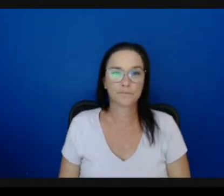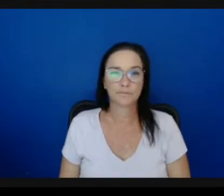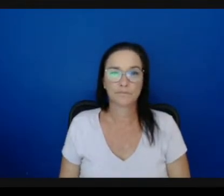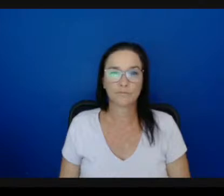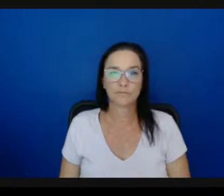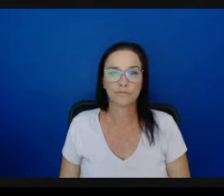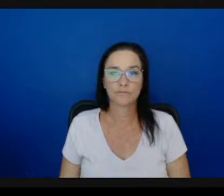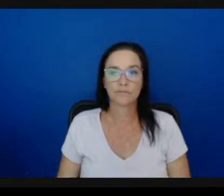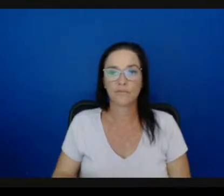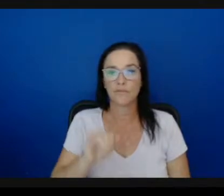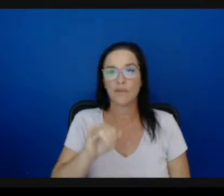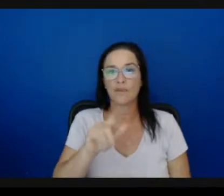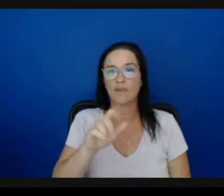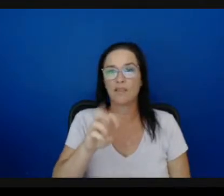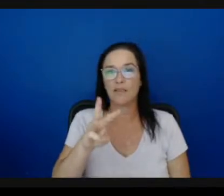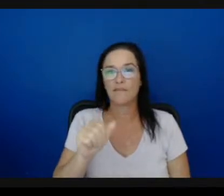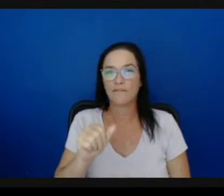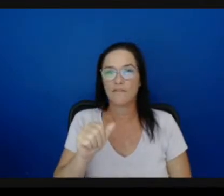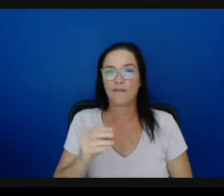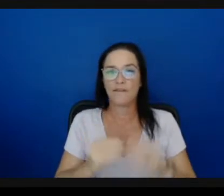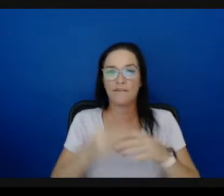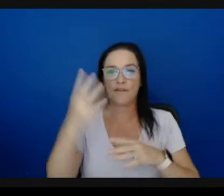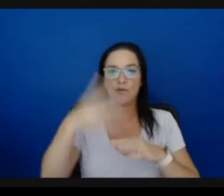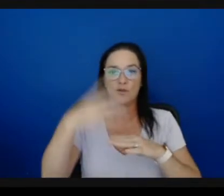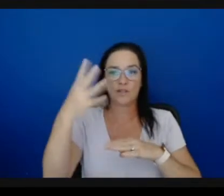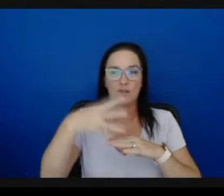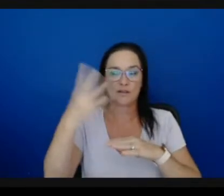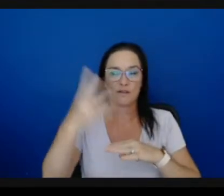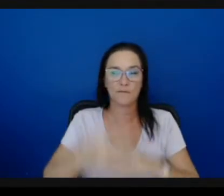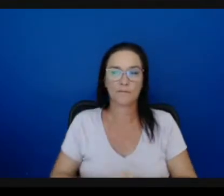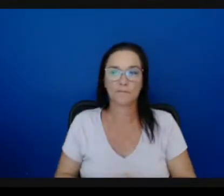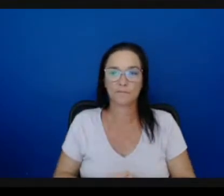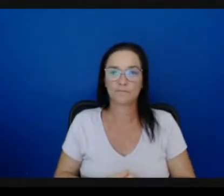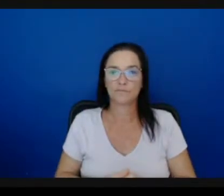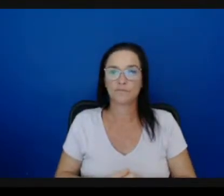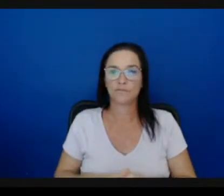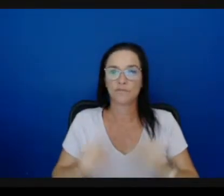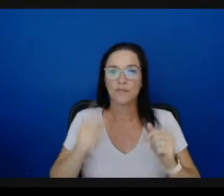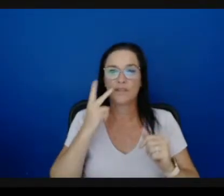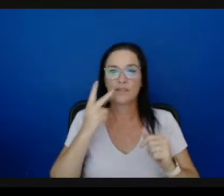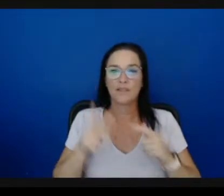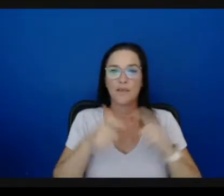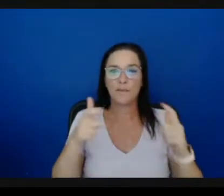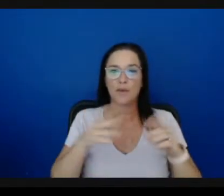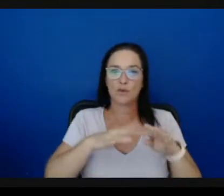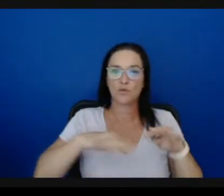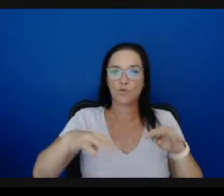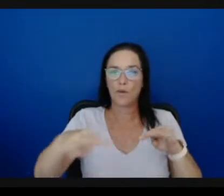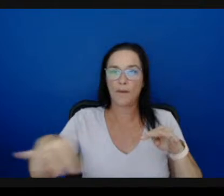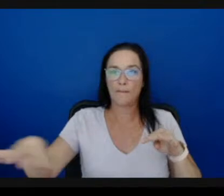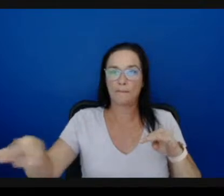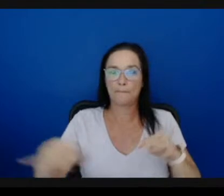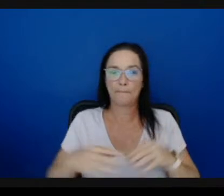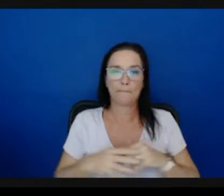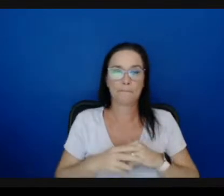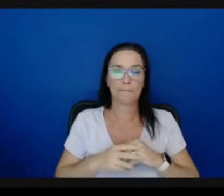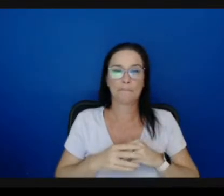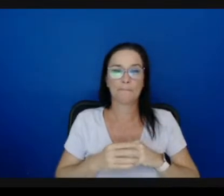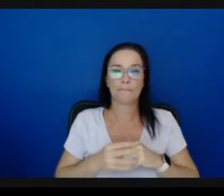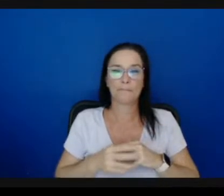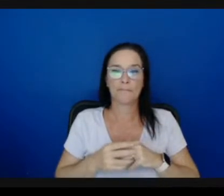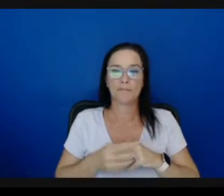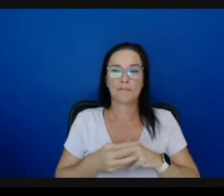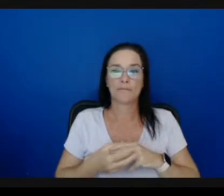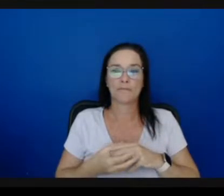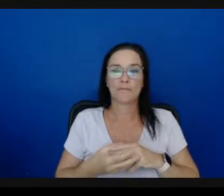The Lava fountain from the side, that big stream going down to the ocean. And when that big ponded area